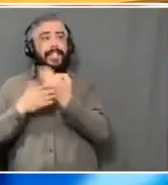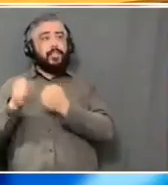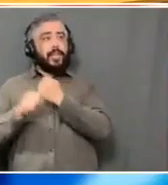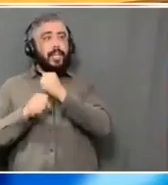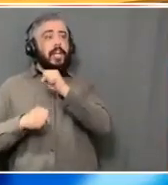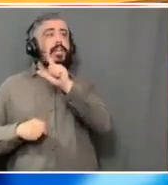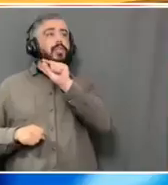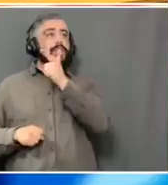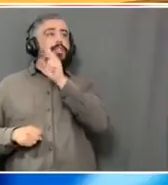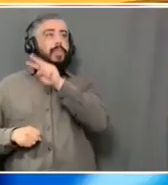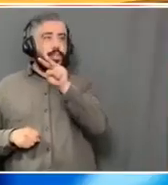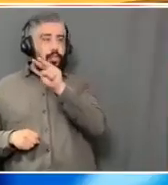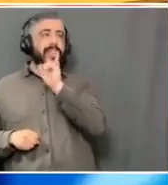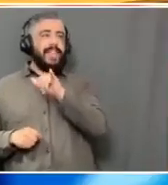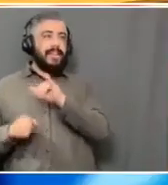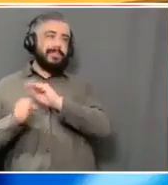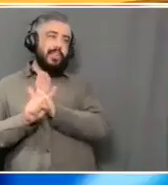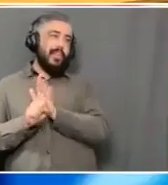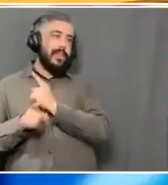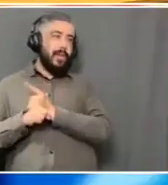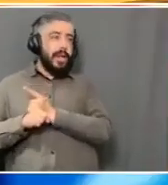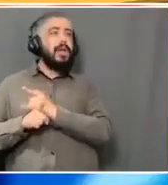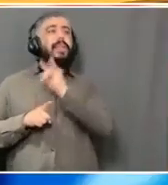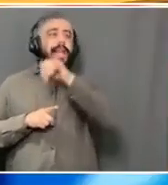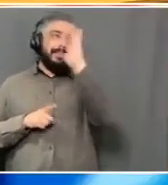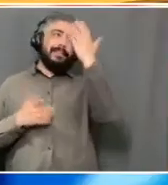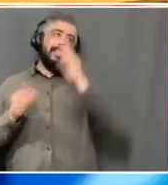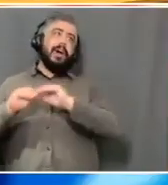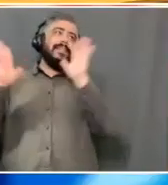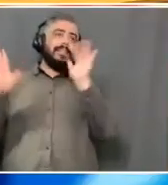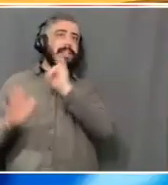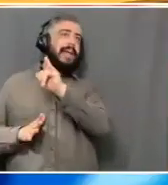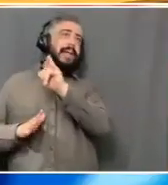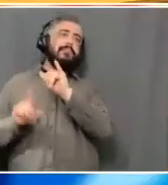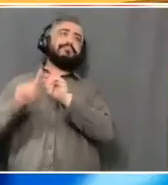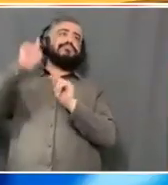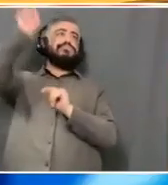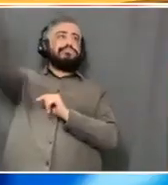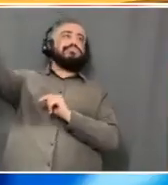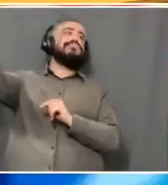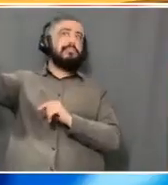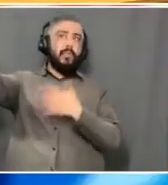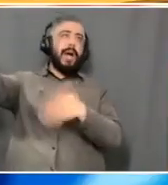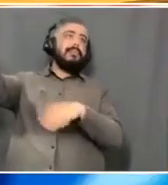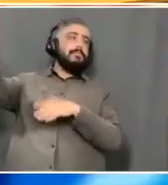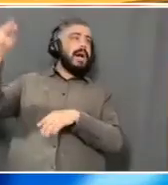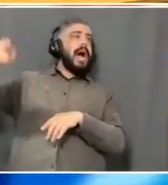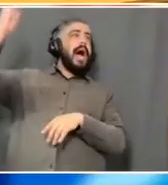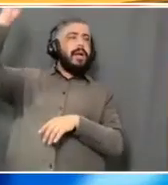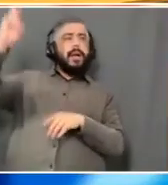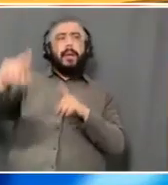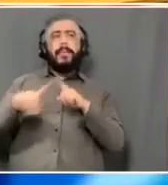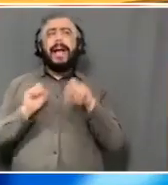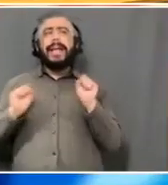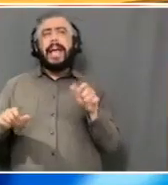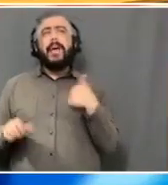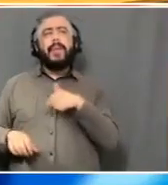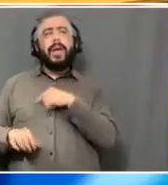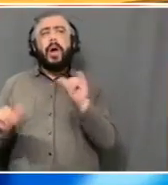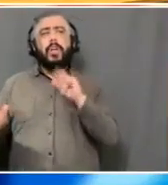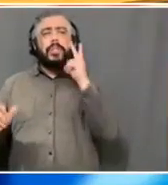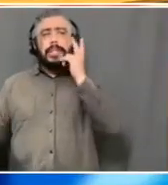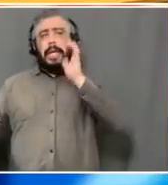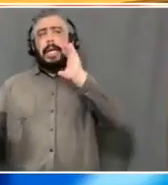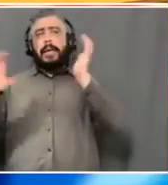was the COVID, right? So Yeah. that seems obviously like an outlier Yeah. because of what was current. Could we also see comparisons